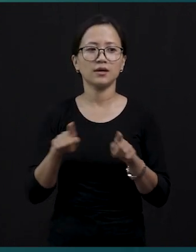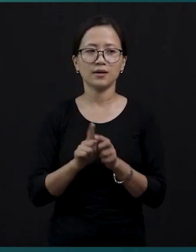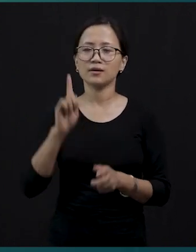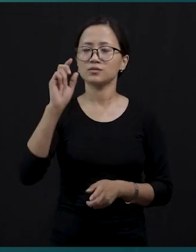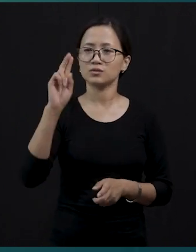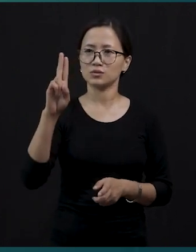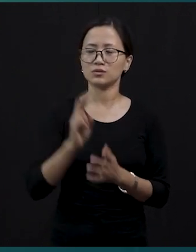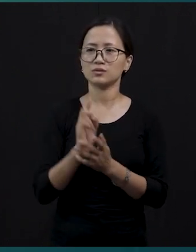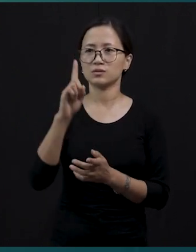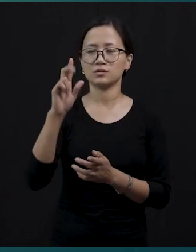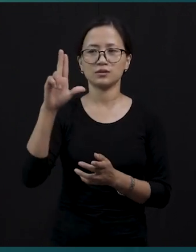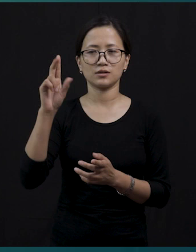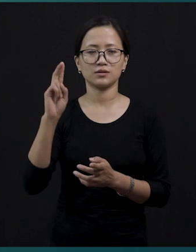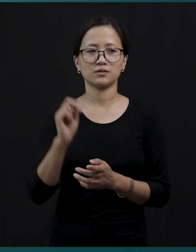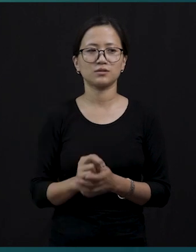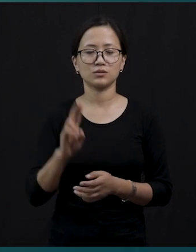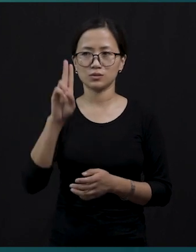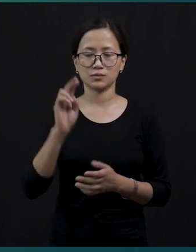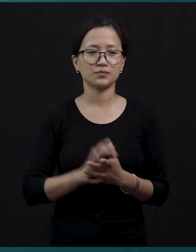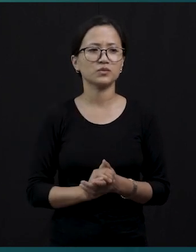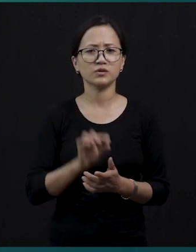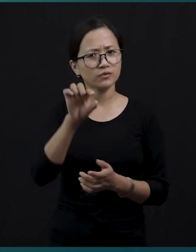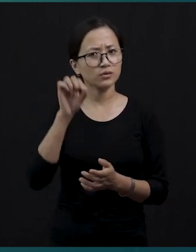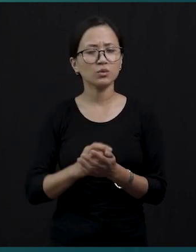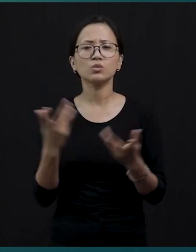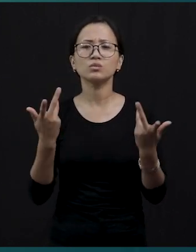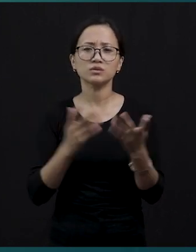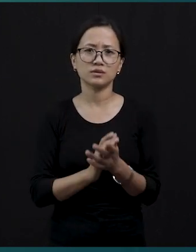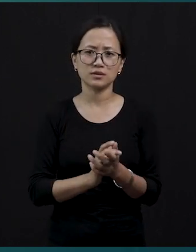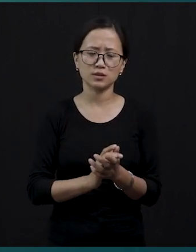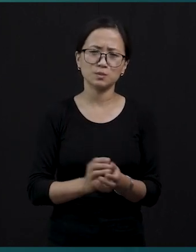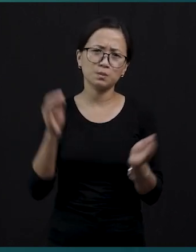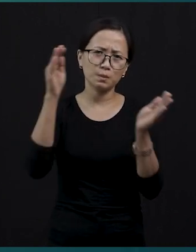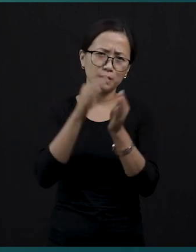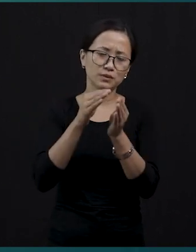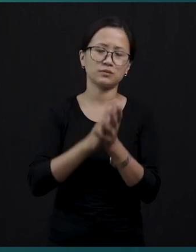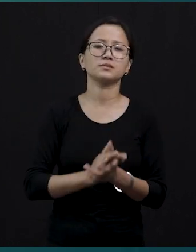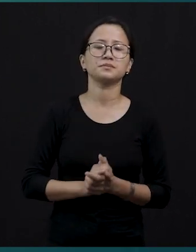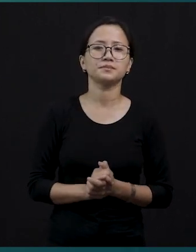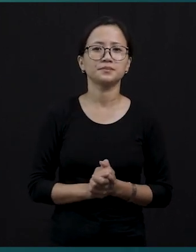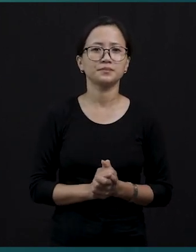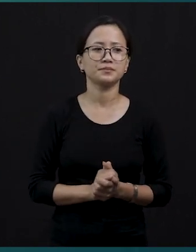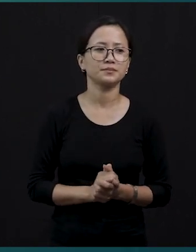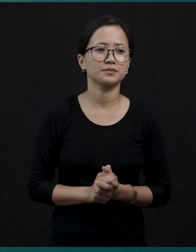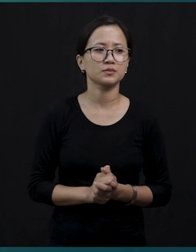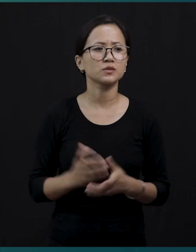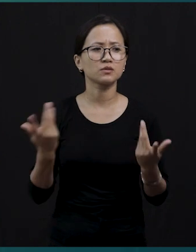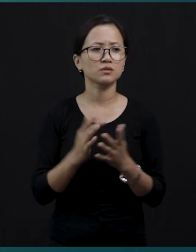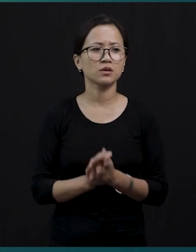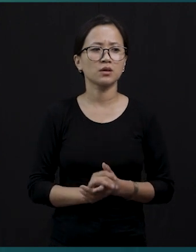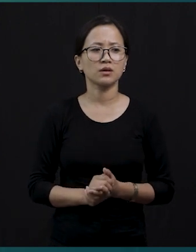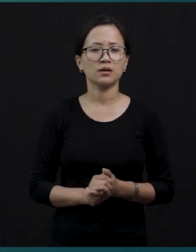2,182. Now, let's try to find it out which is the smallest among them. All right. So, which is the